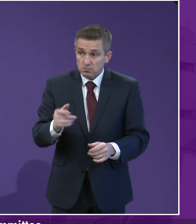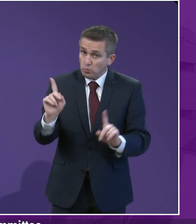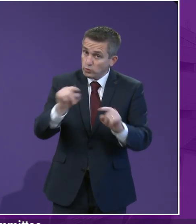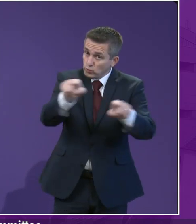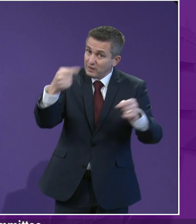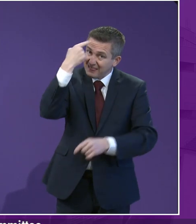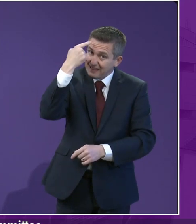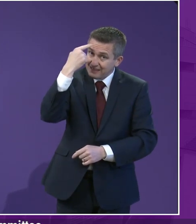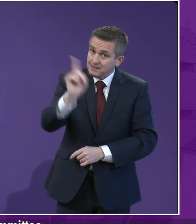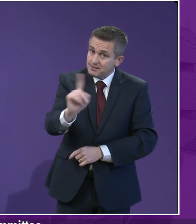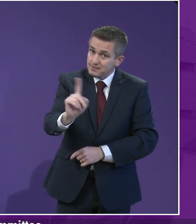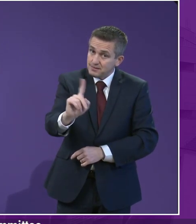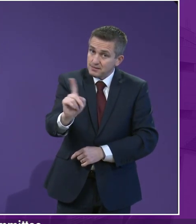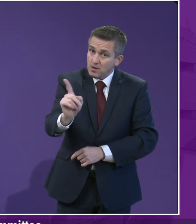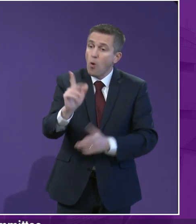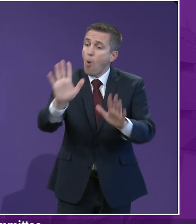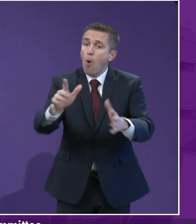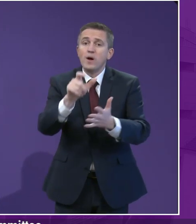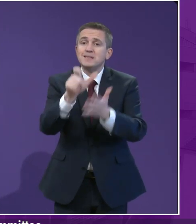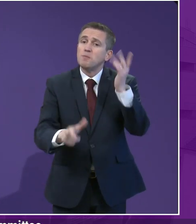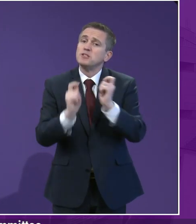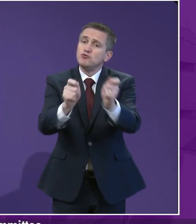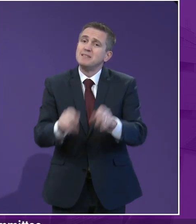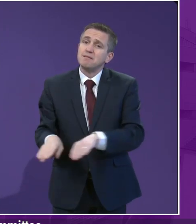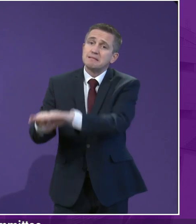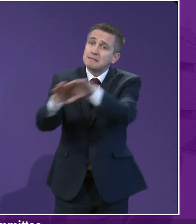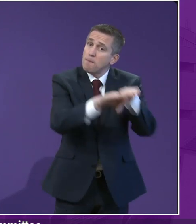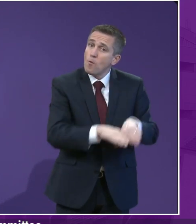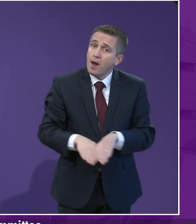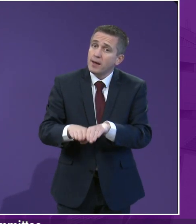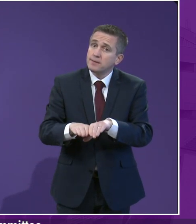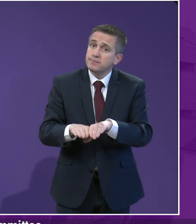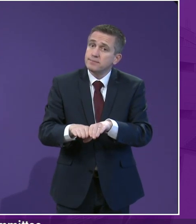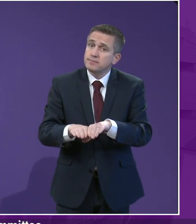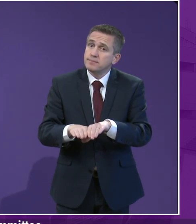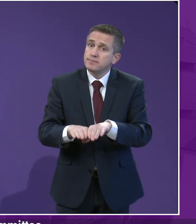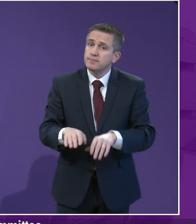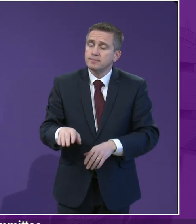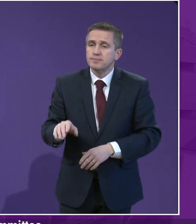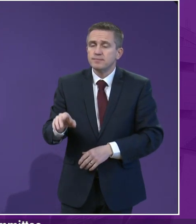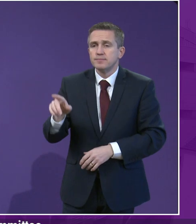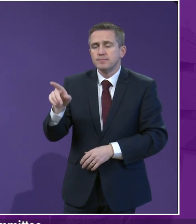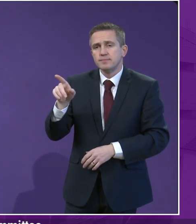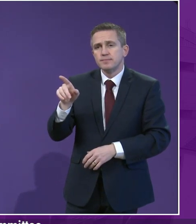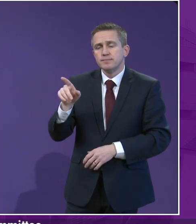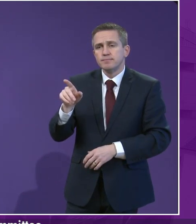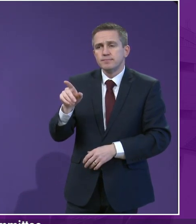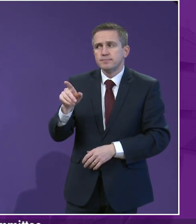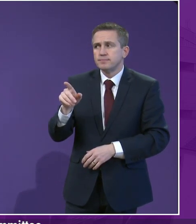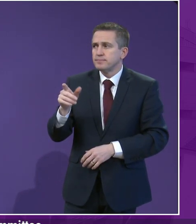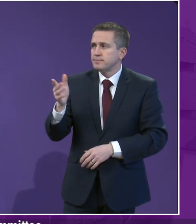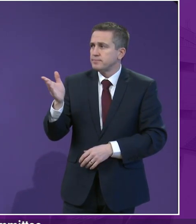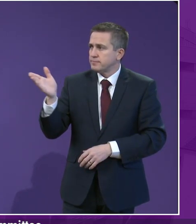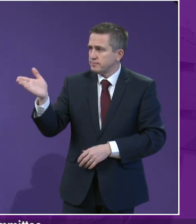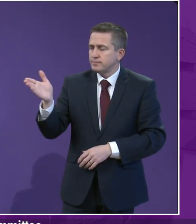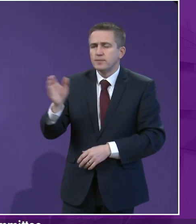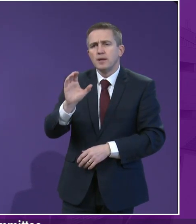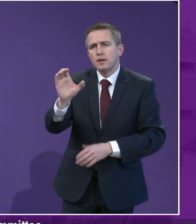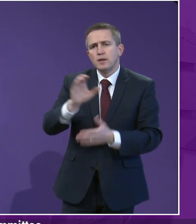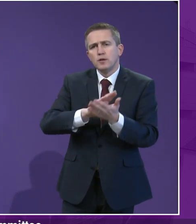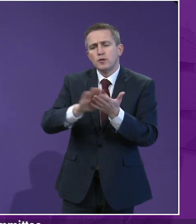disability, you're going to get a better experience compared if you have that disability, you have a less good experience. So the university is better set